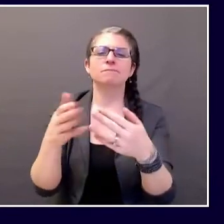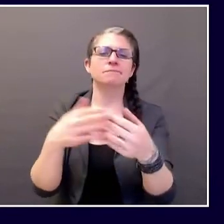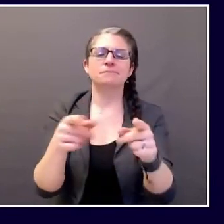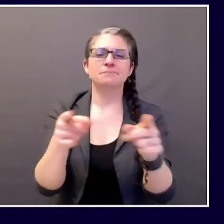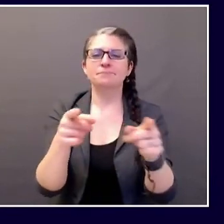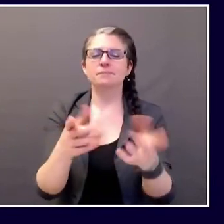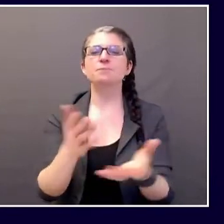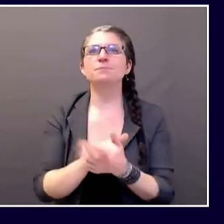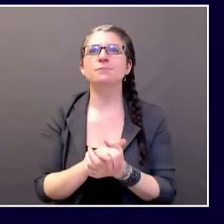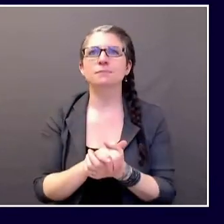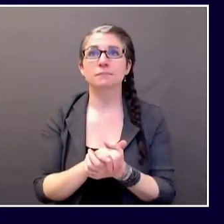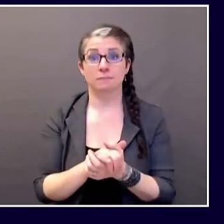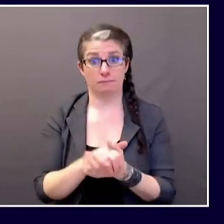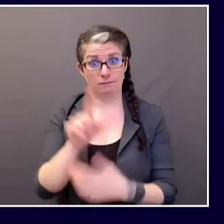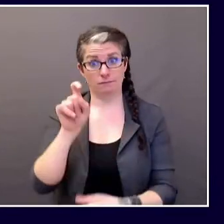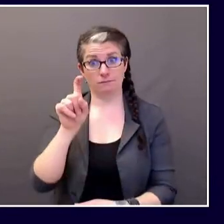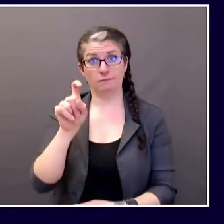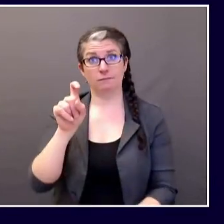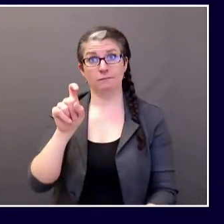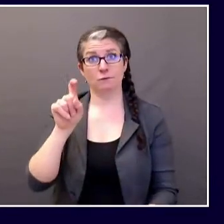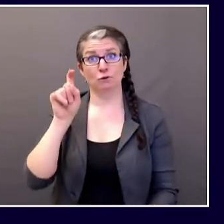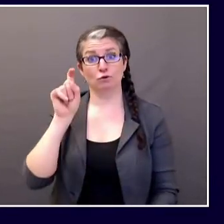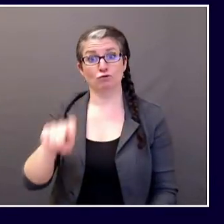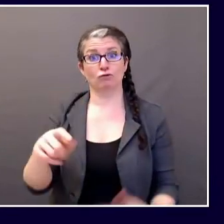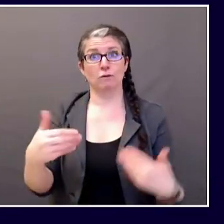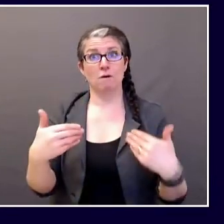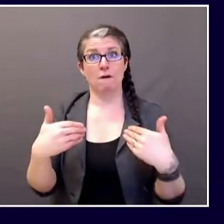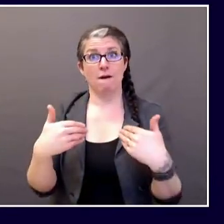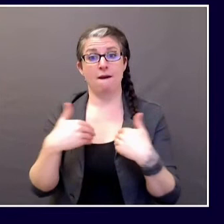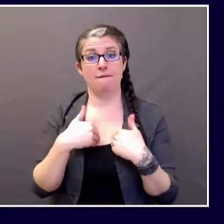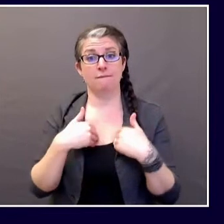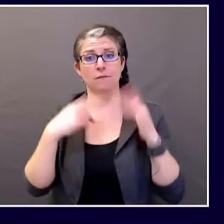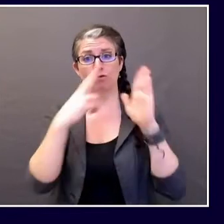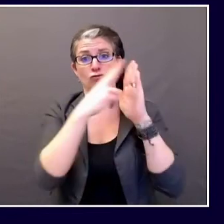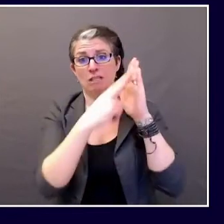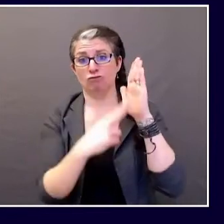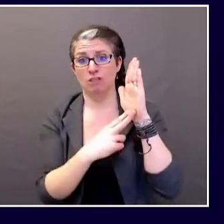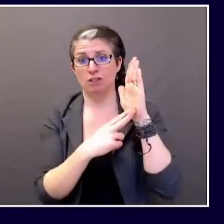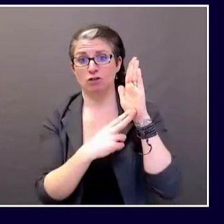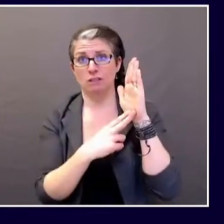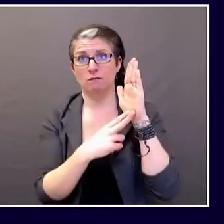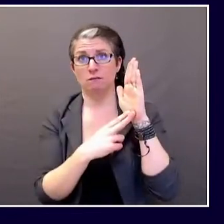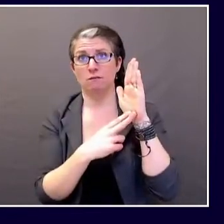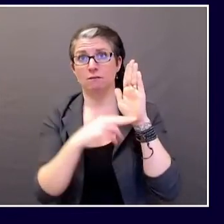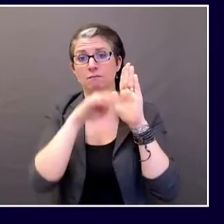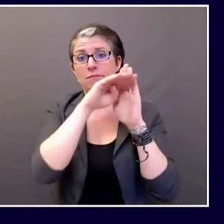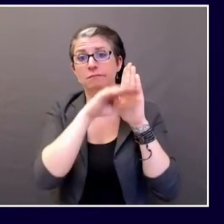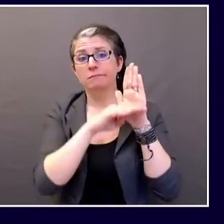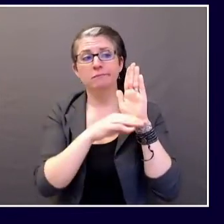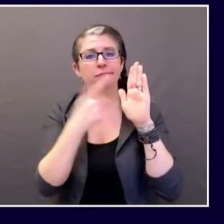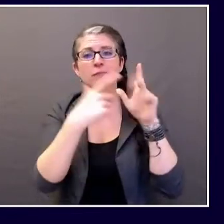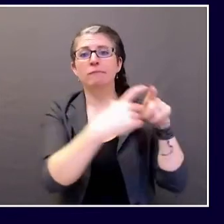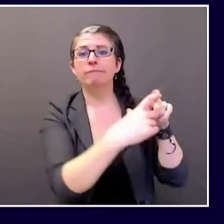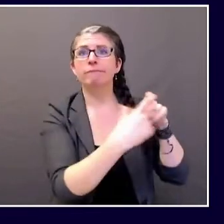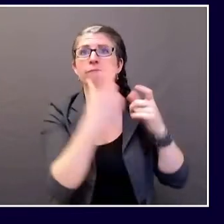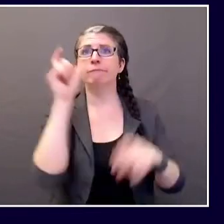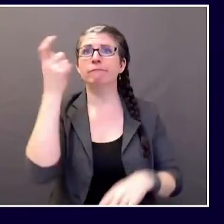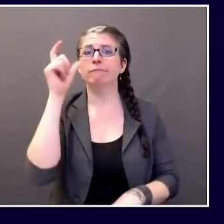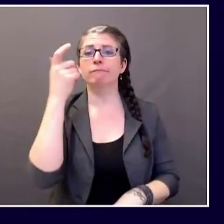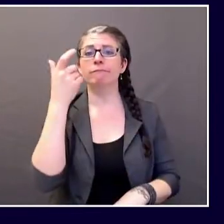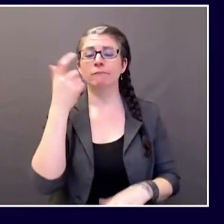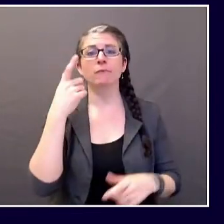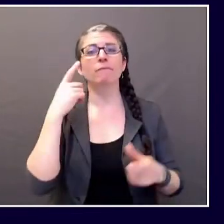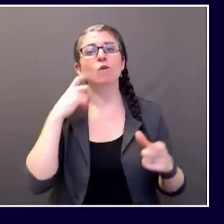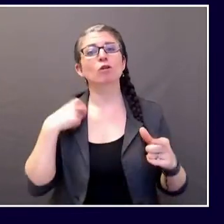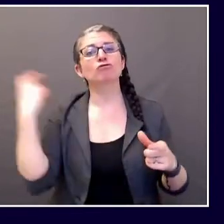card or vaccination registry that people will be able to use when traveling, for instance, to prove that they've had the